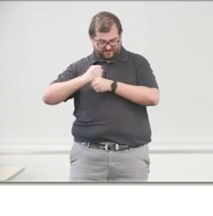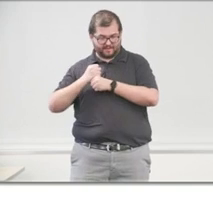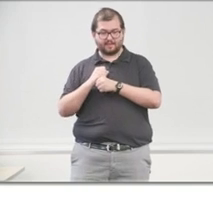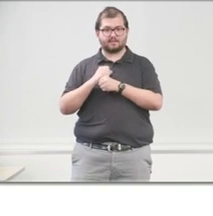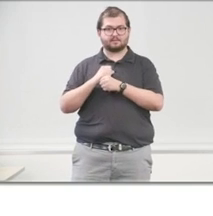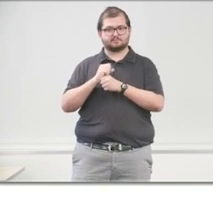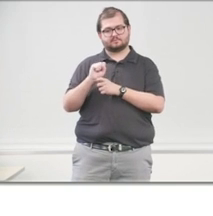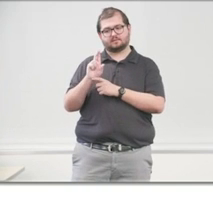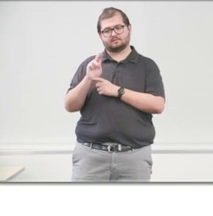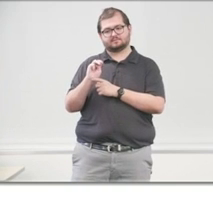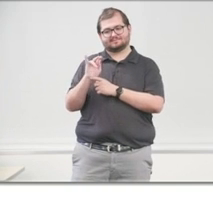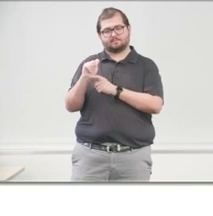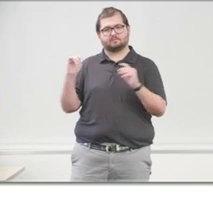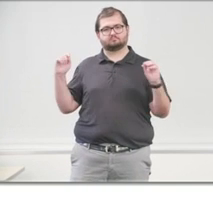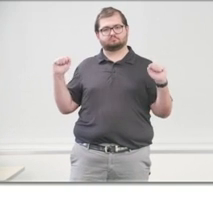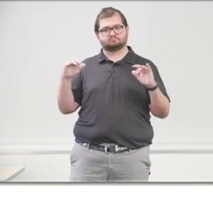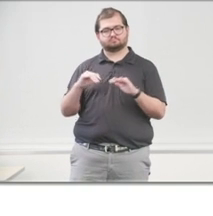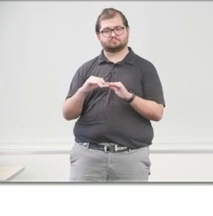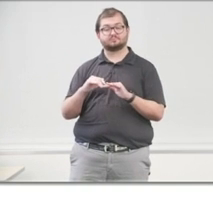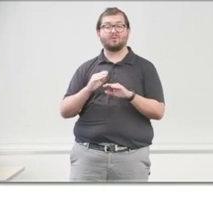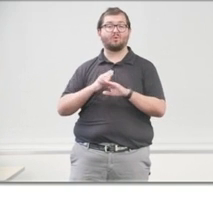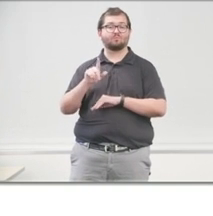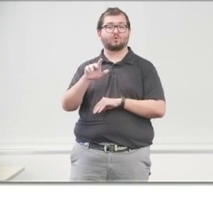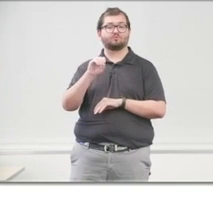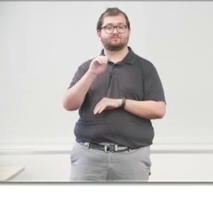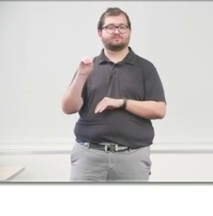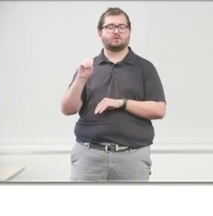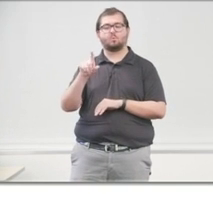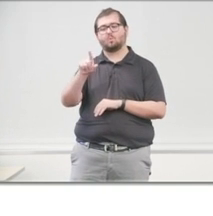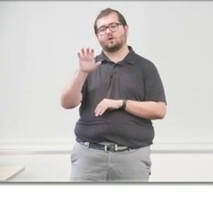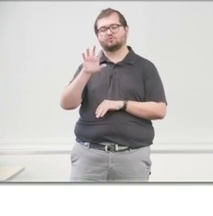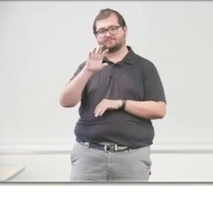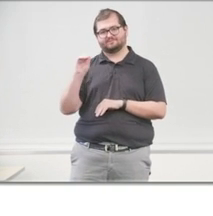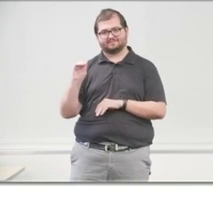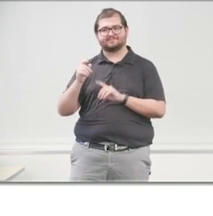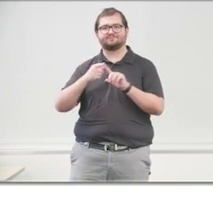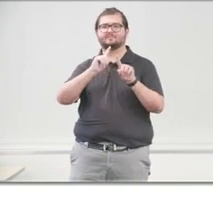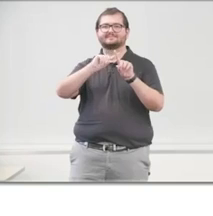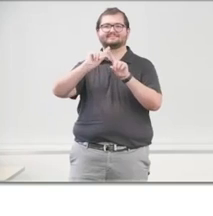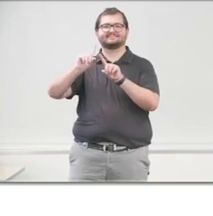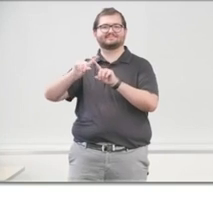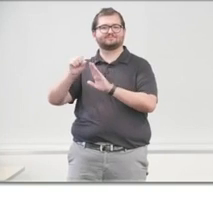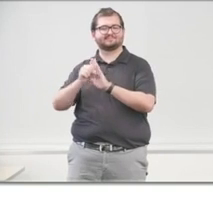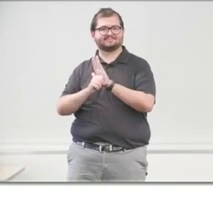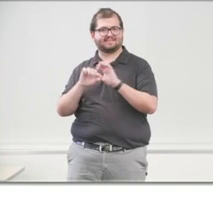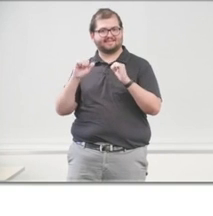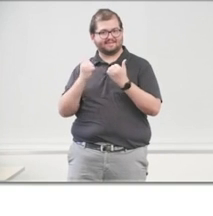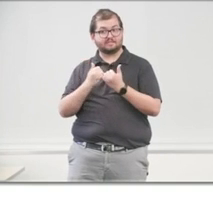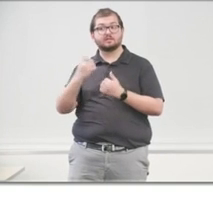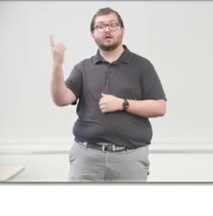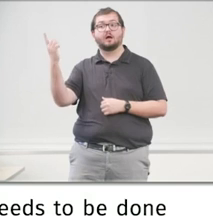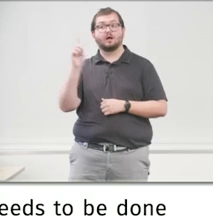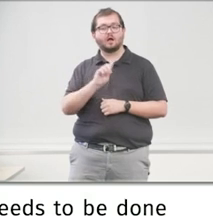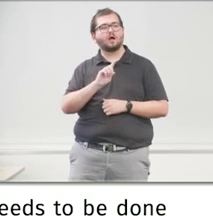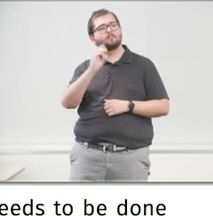of the summit, and we had over 150 participants from all of these agencies who showed up on that day to give their